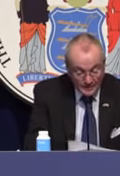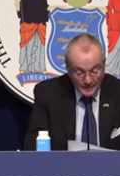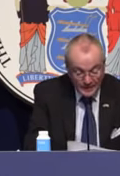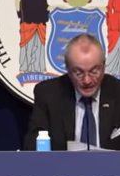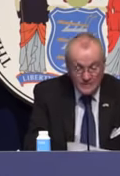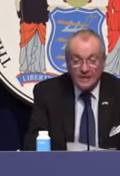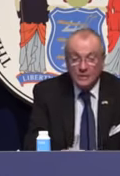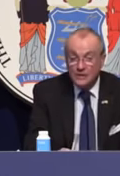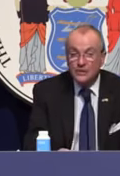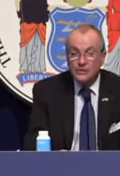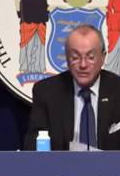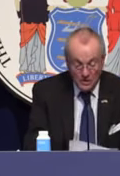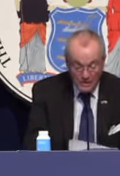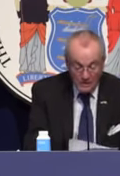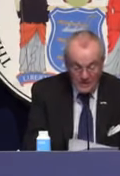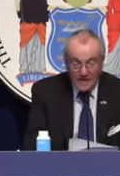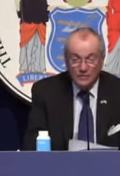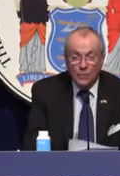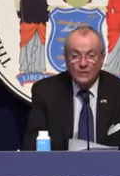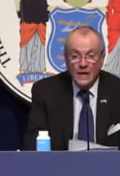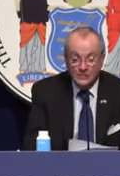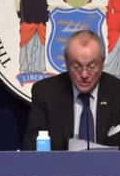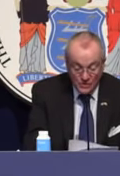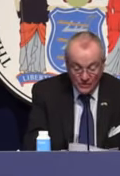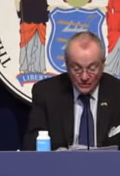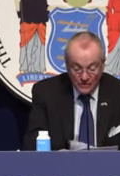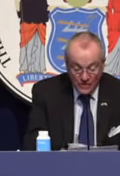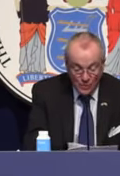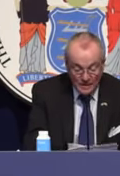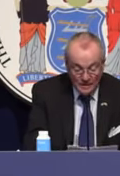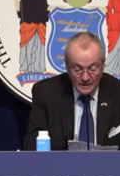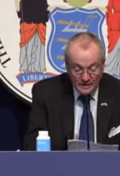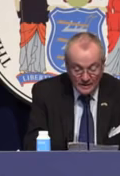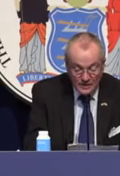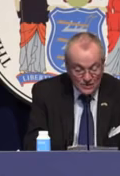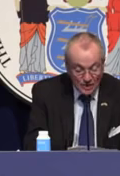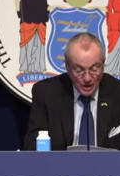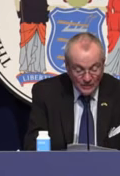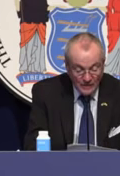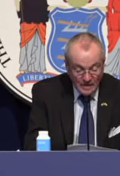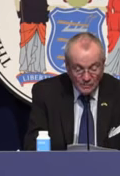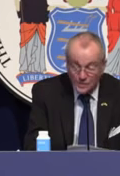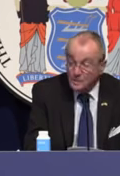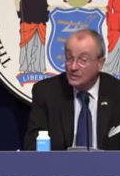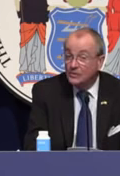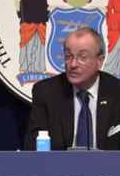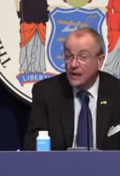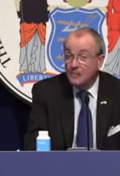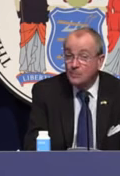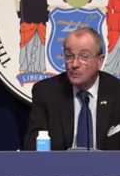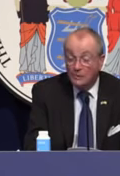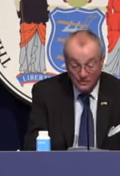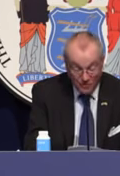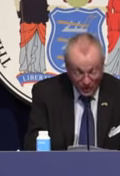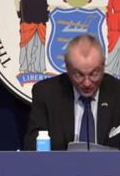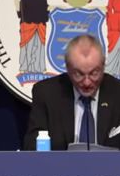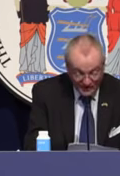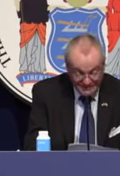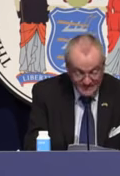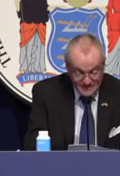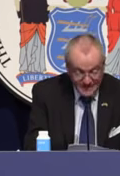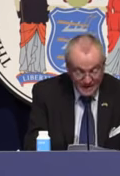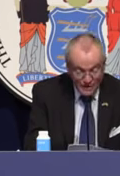week. Ventilator use currently stands at 1,271, and this is the lowest that number has been since April